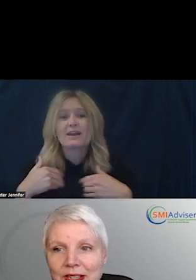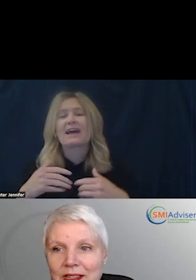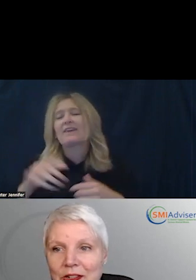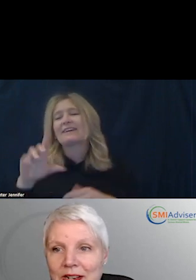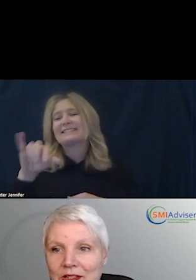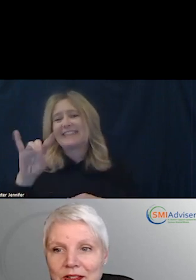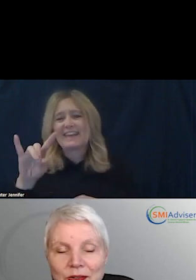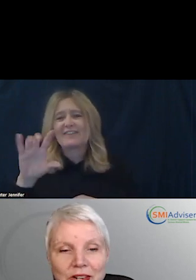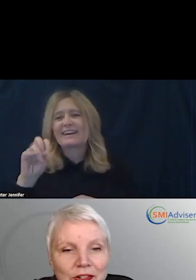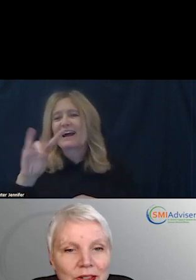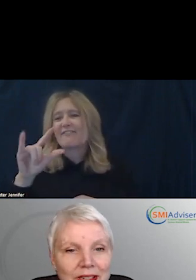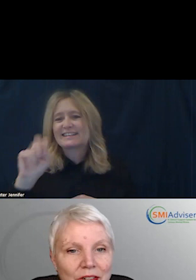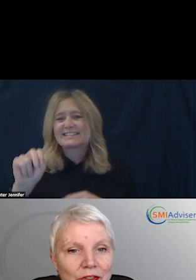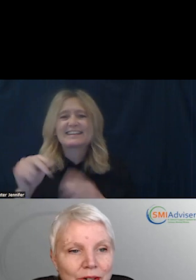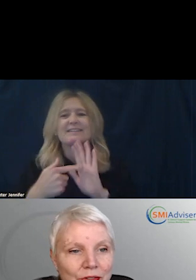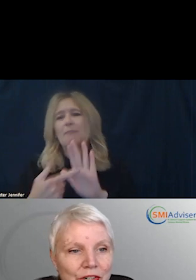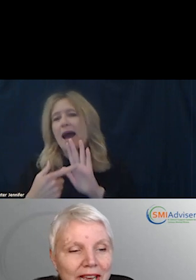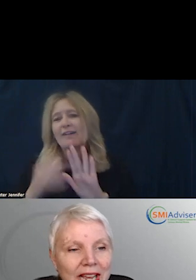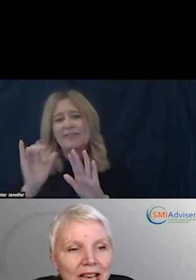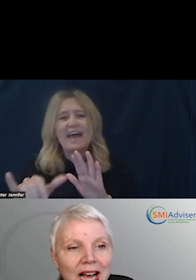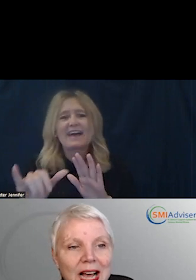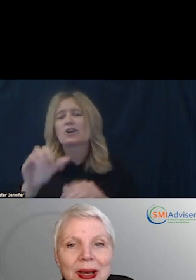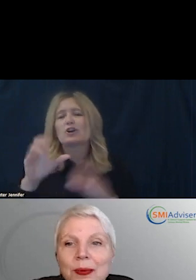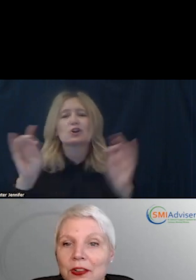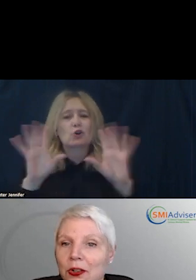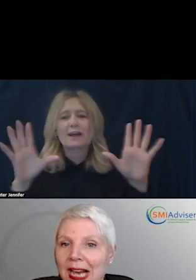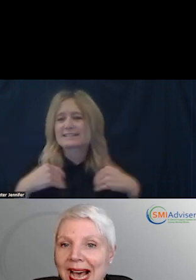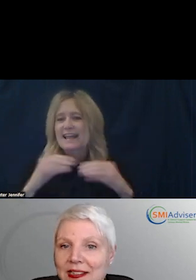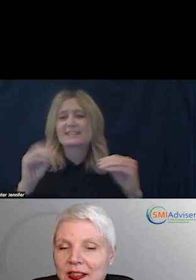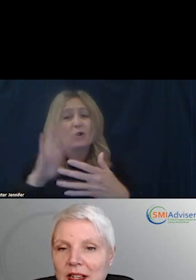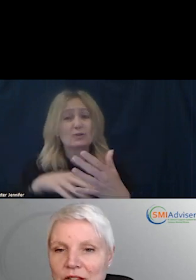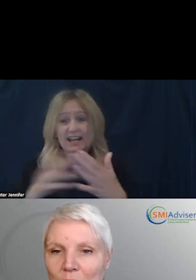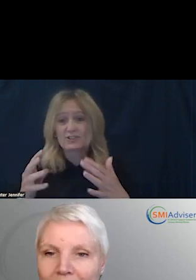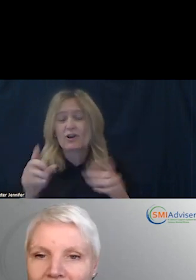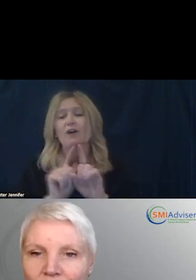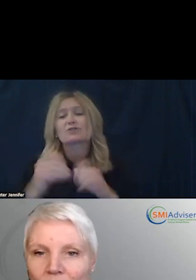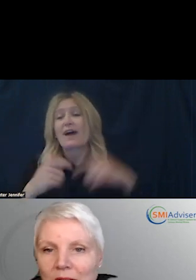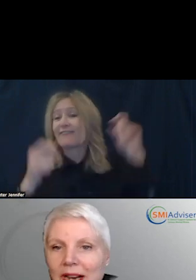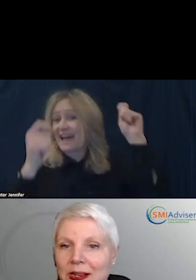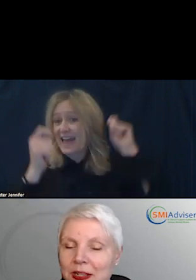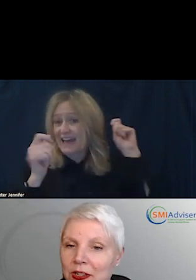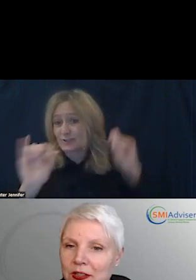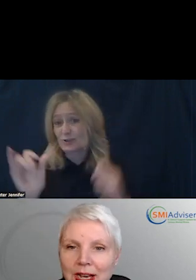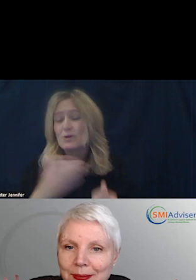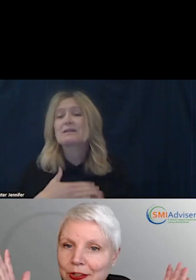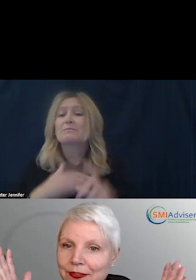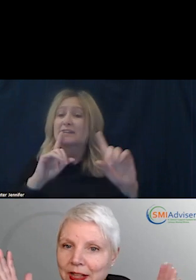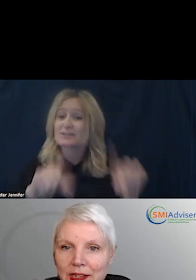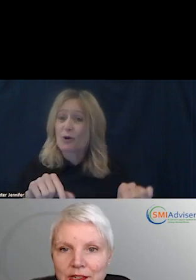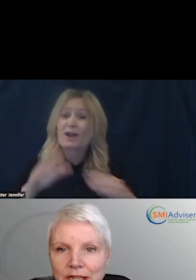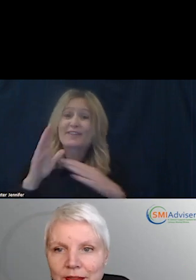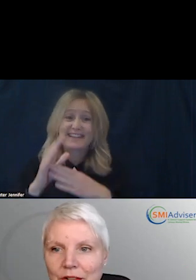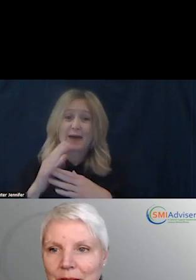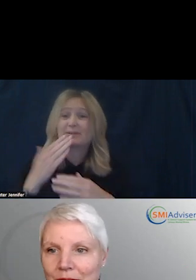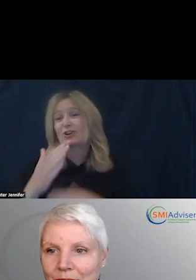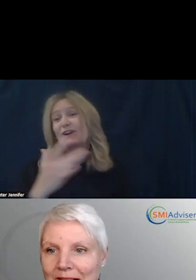Covington of his Crisis Has No Schedule. Good choice for today. And we've also got hats. So please order, as I mentioned at the top, good Valentine's